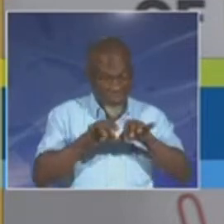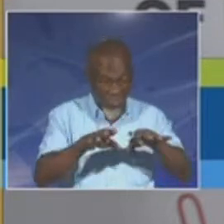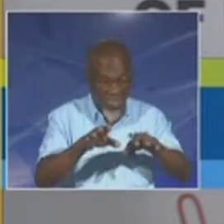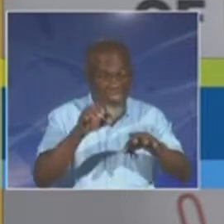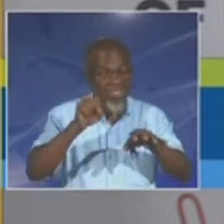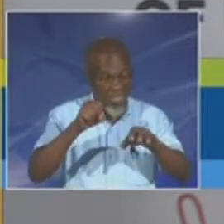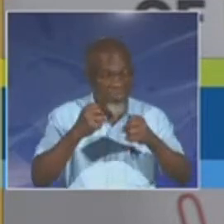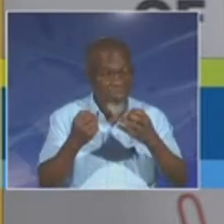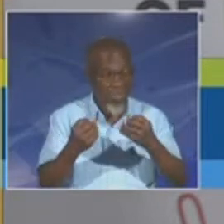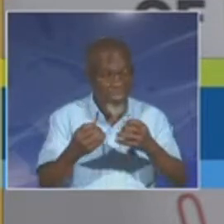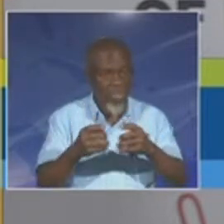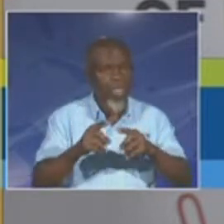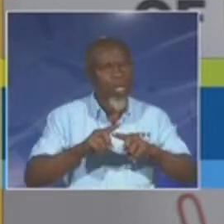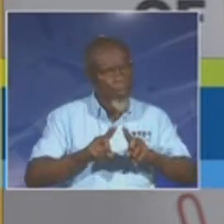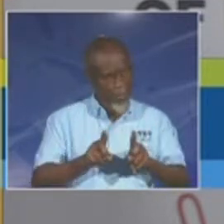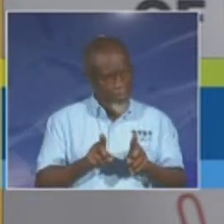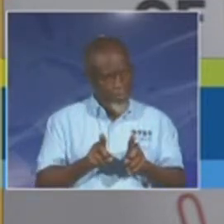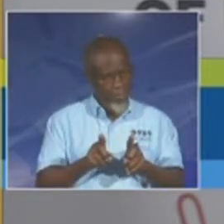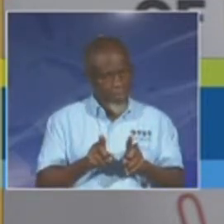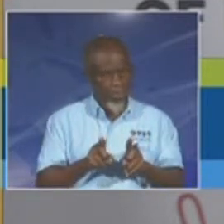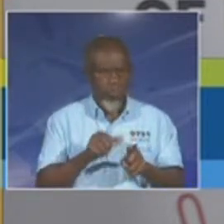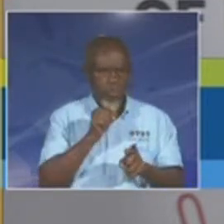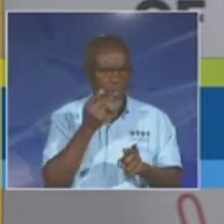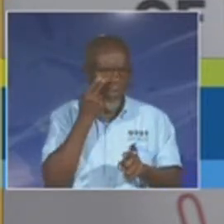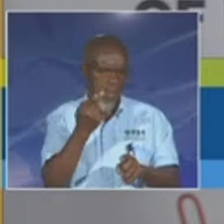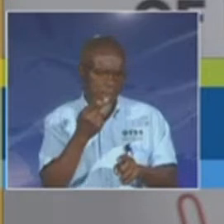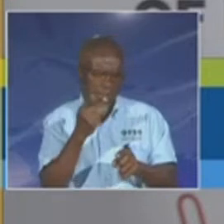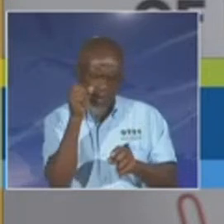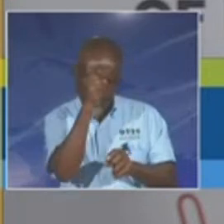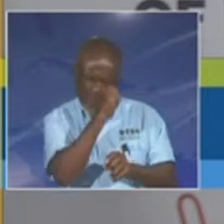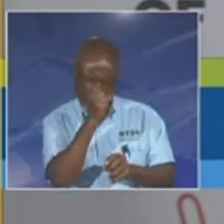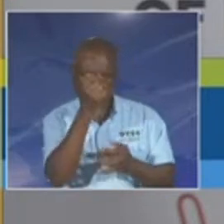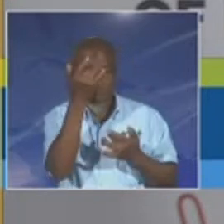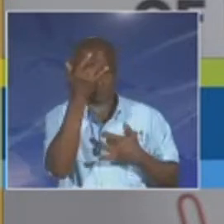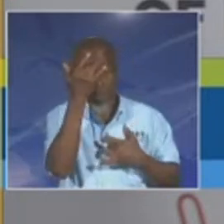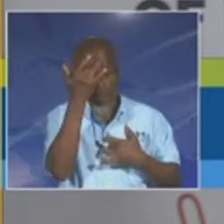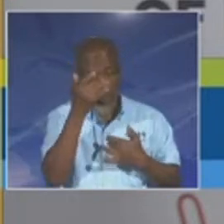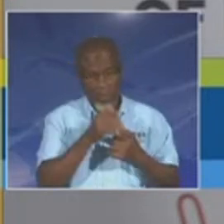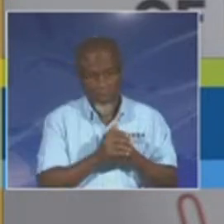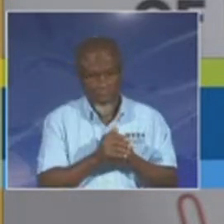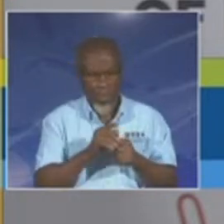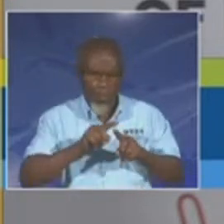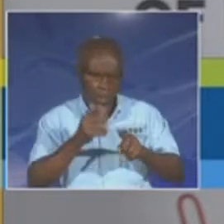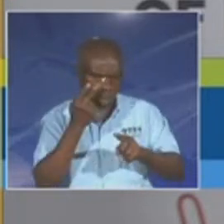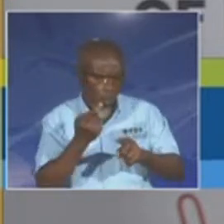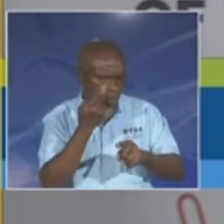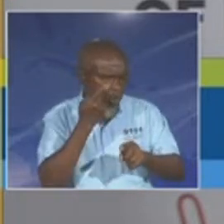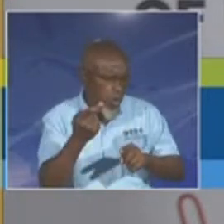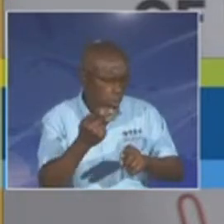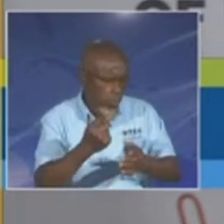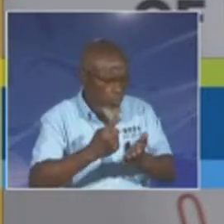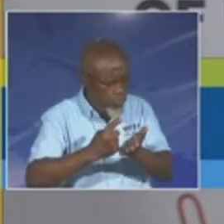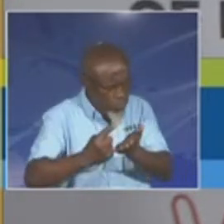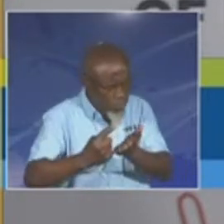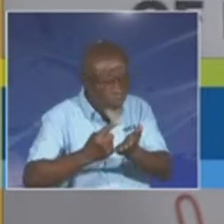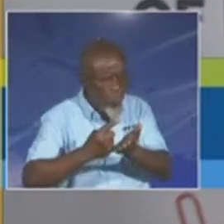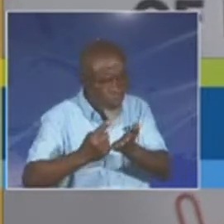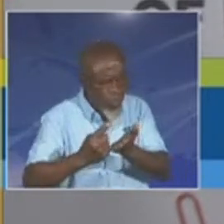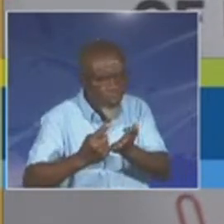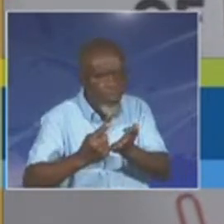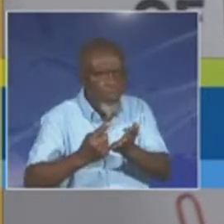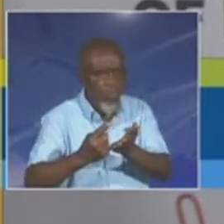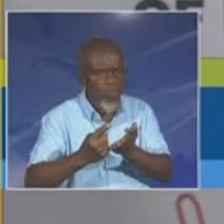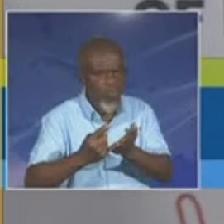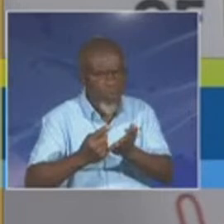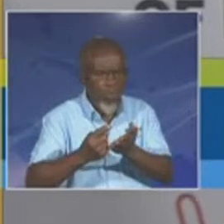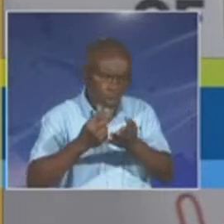spread. What has been our yardstick for the last couple of weeks or months is looking at the hospital level. So we're really